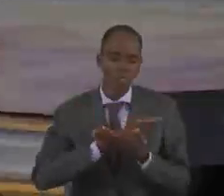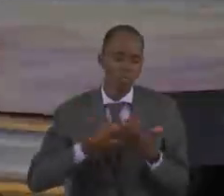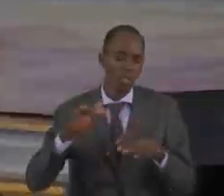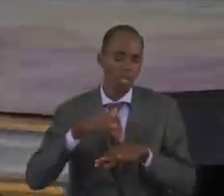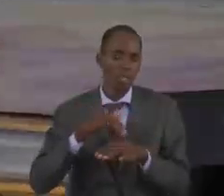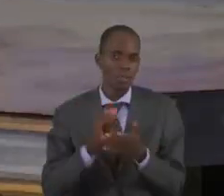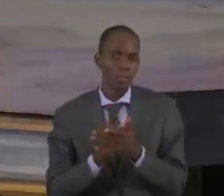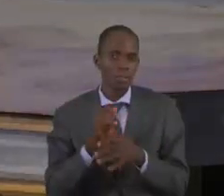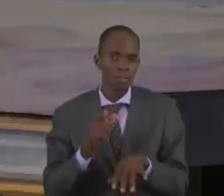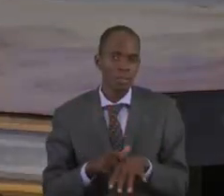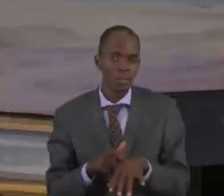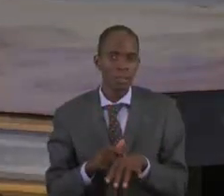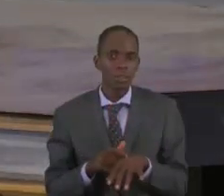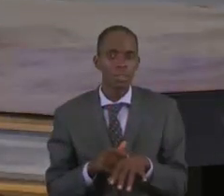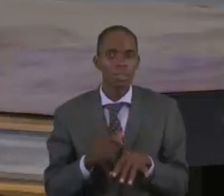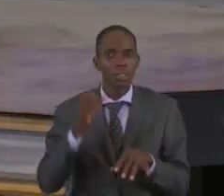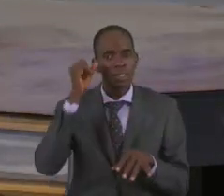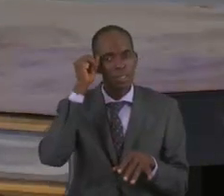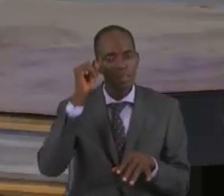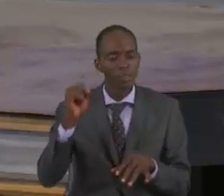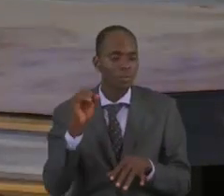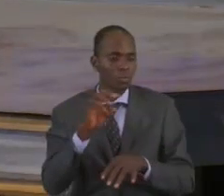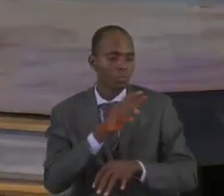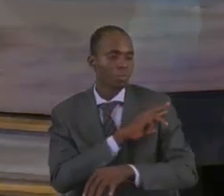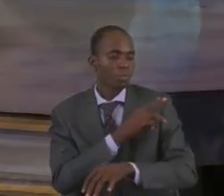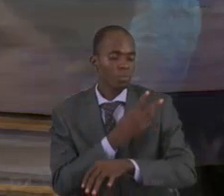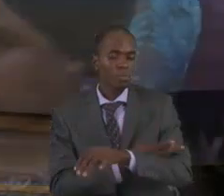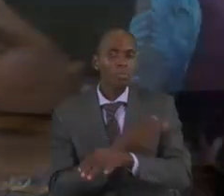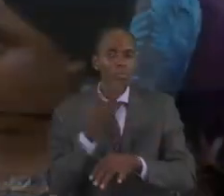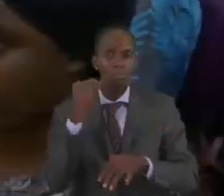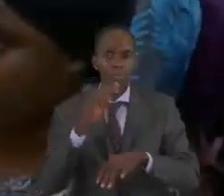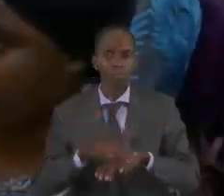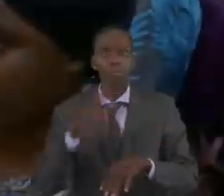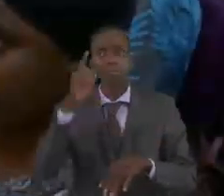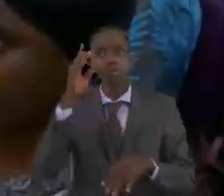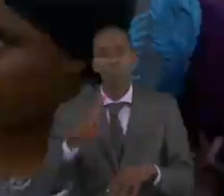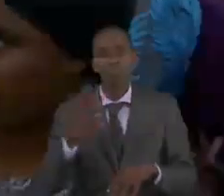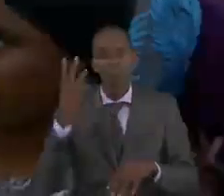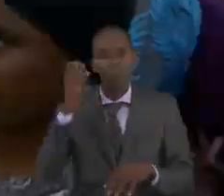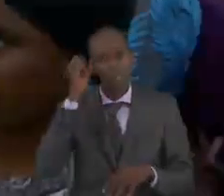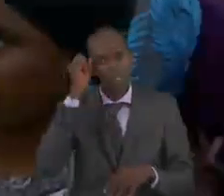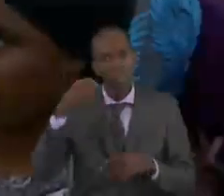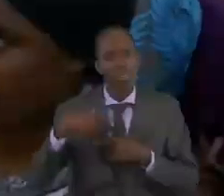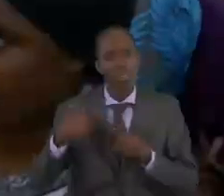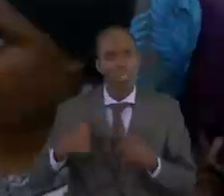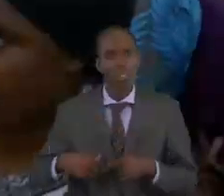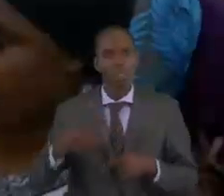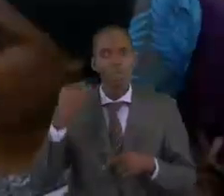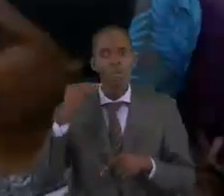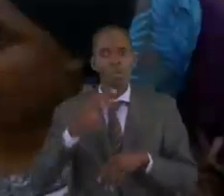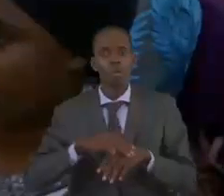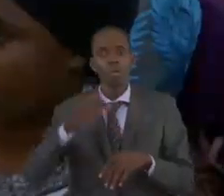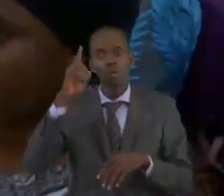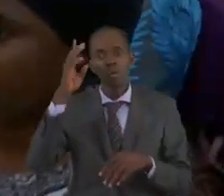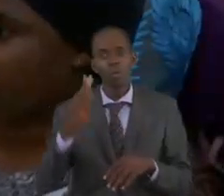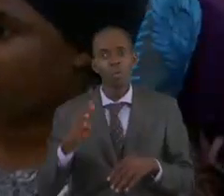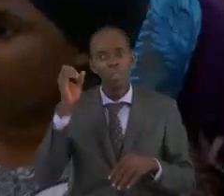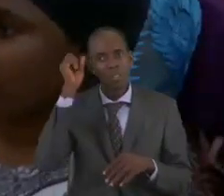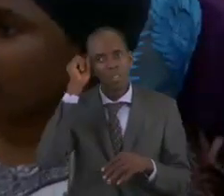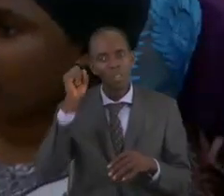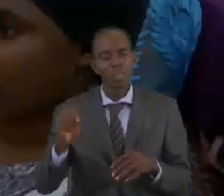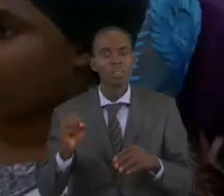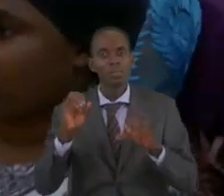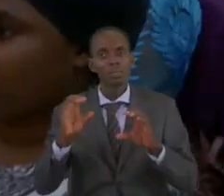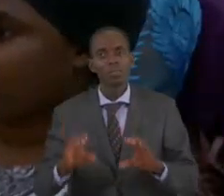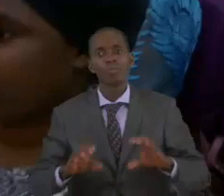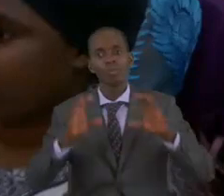that time, his mind was on God. His heart was on God. His devotion was